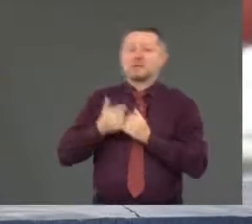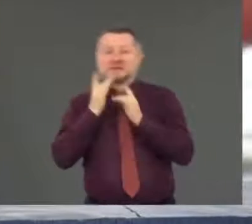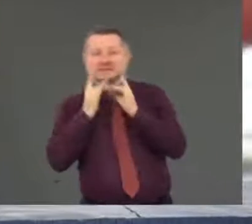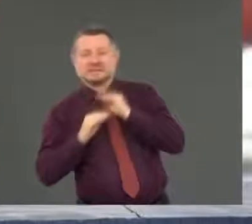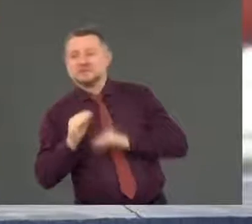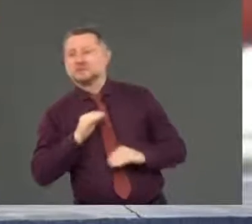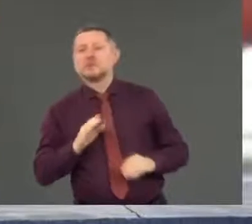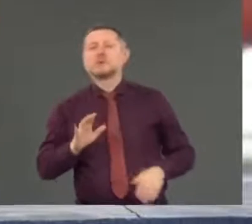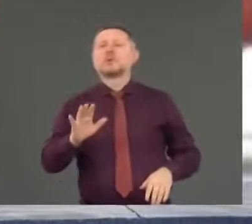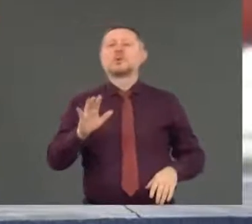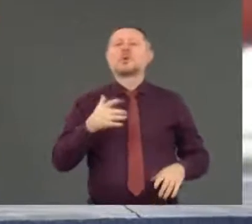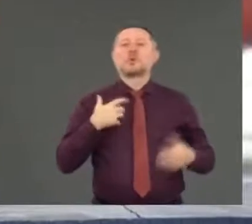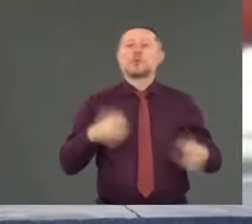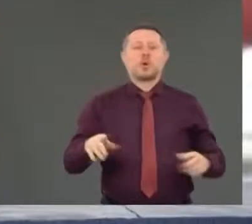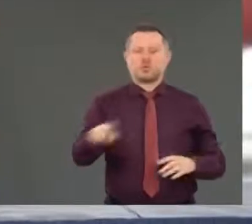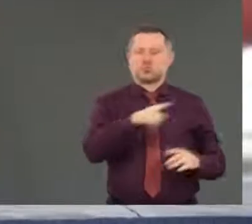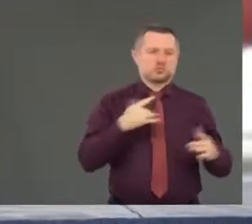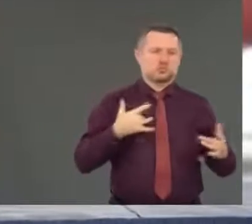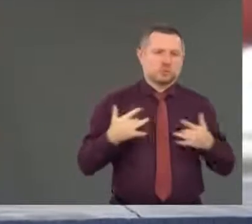one less thing you have to worry about.